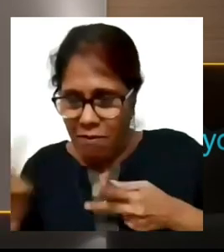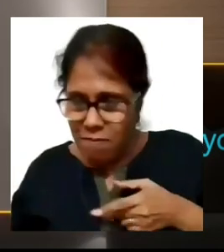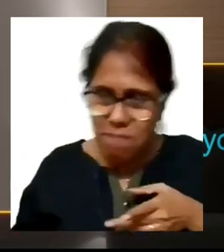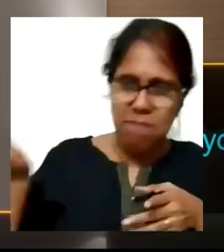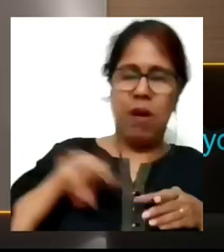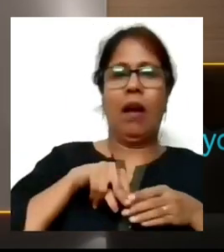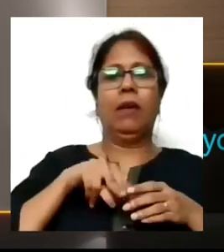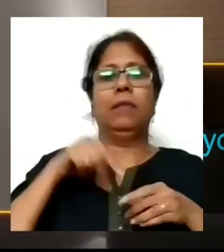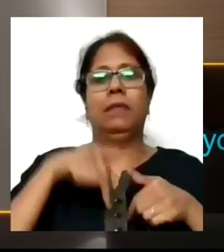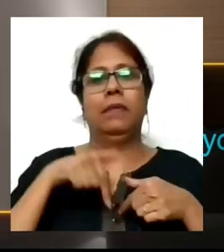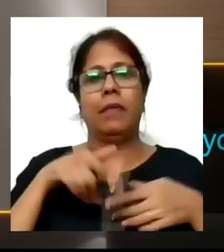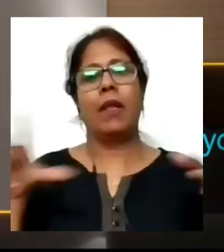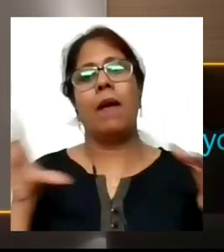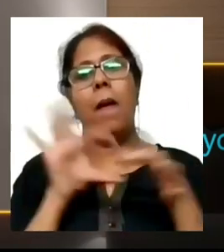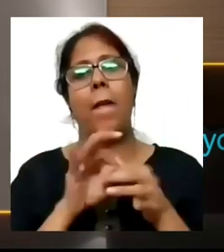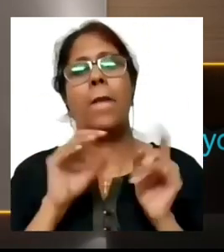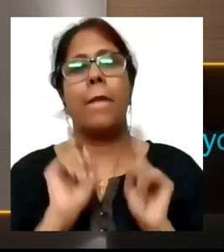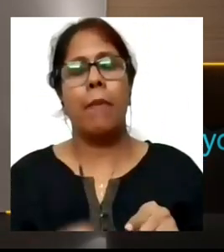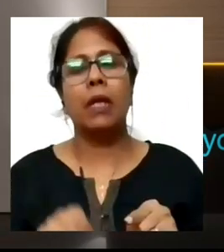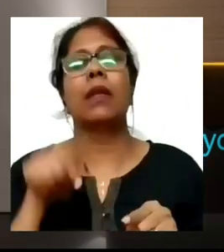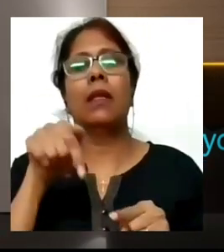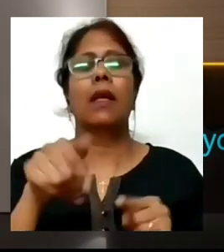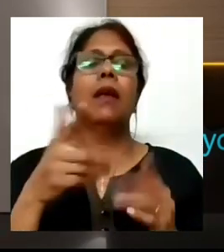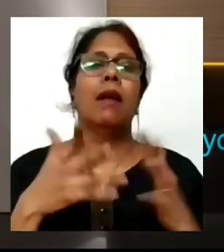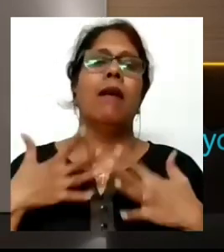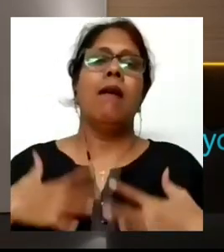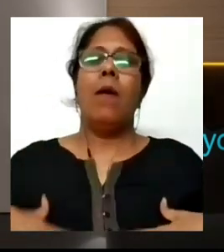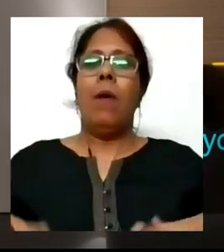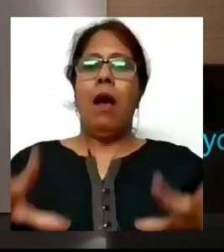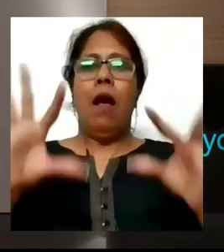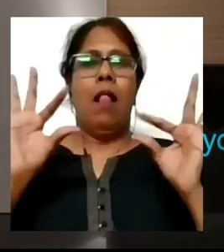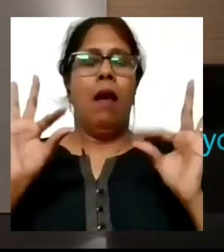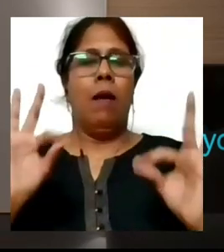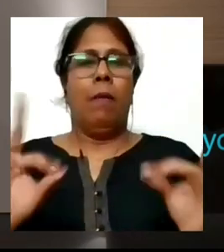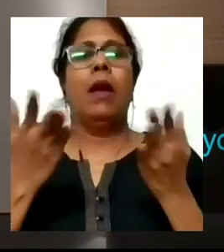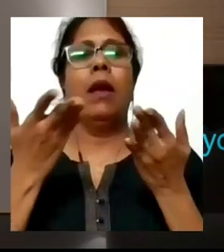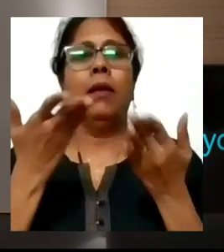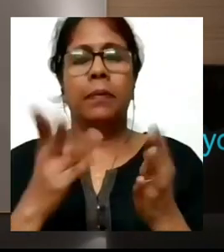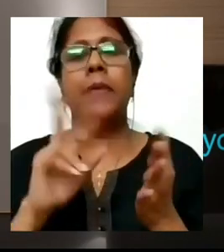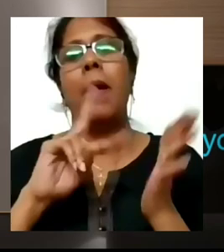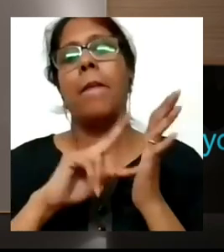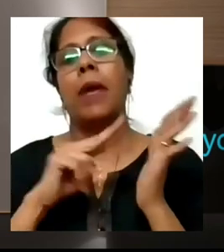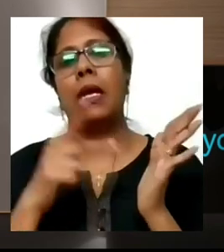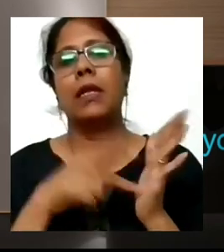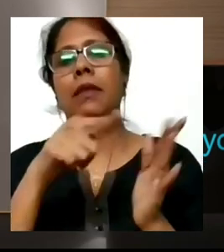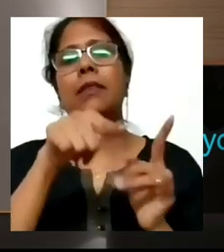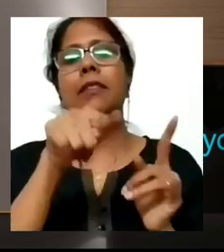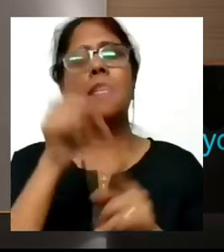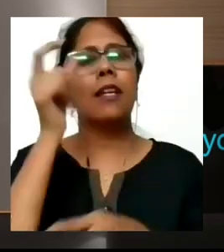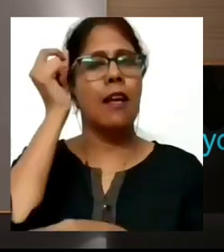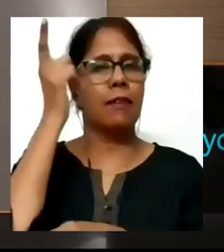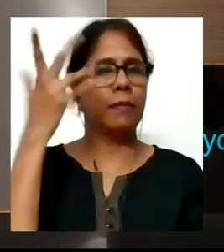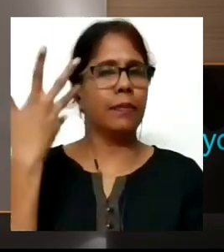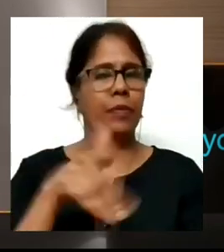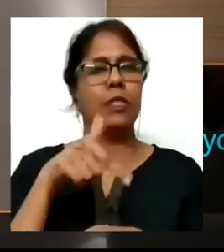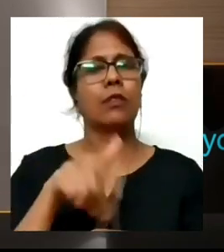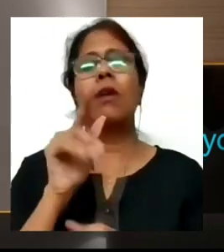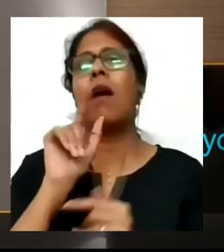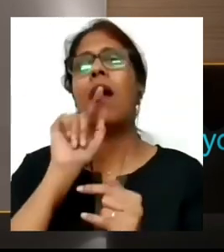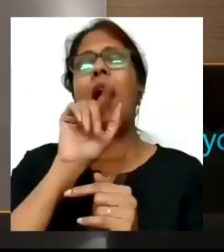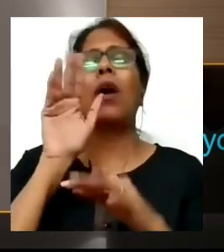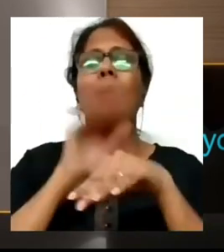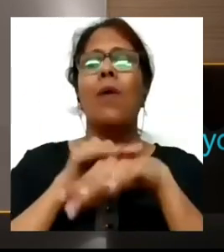means, and I think this is what is my understanding of what well-being is. And here's an invitation to each one of